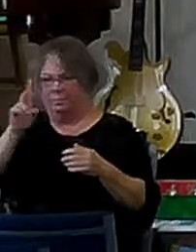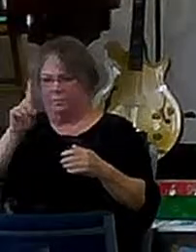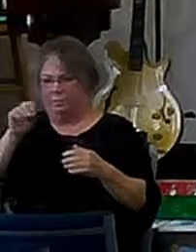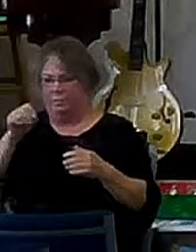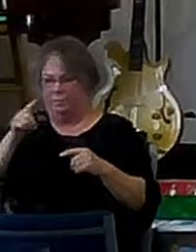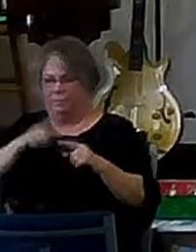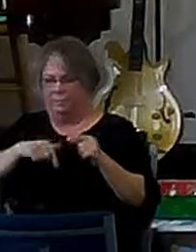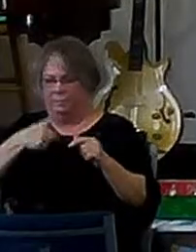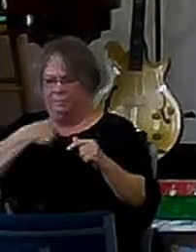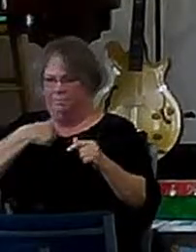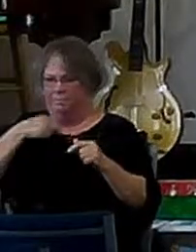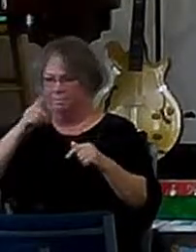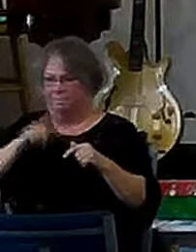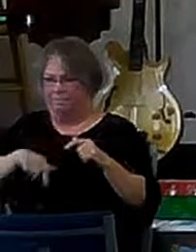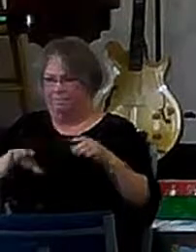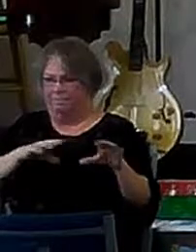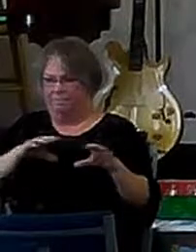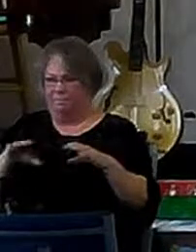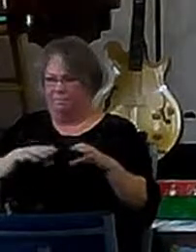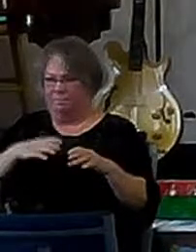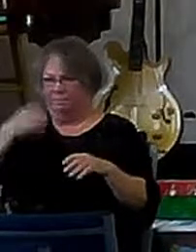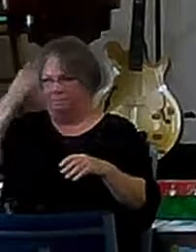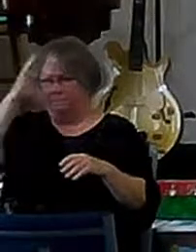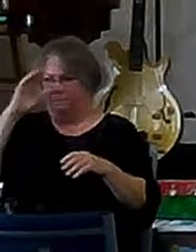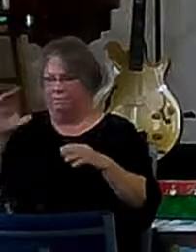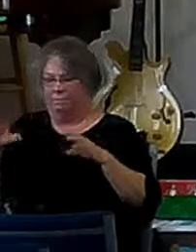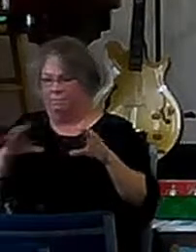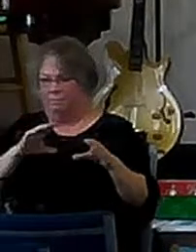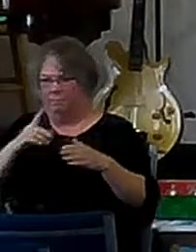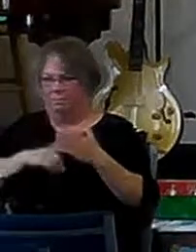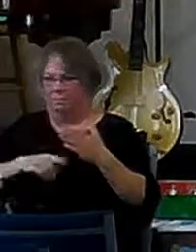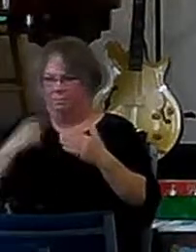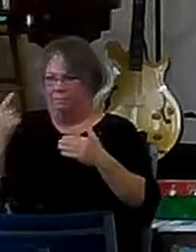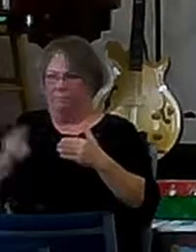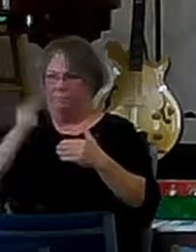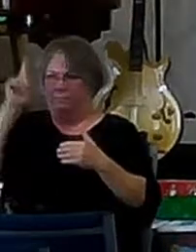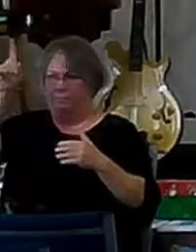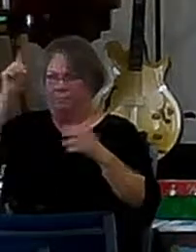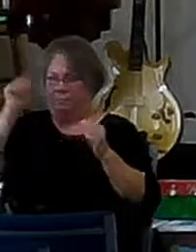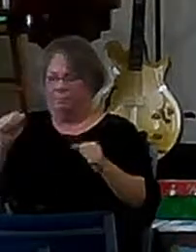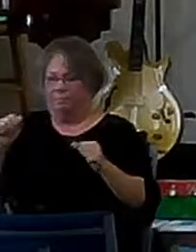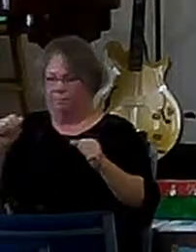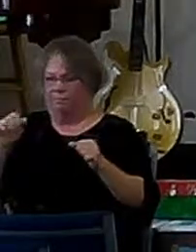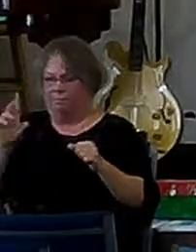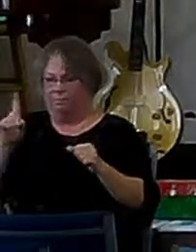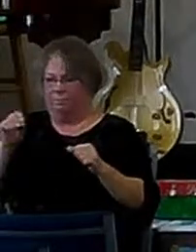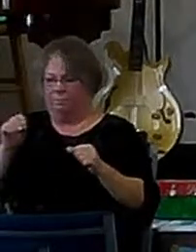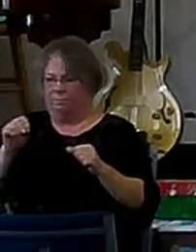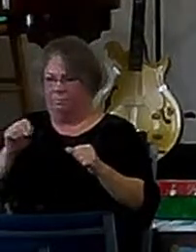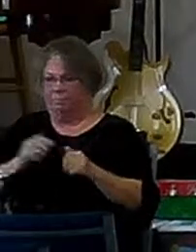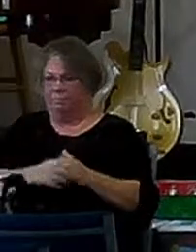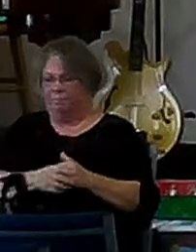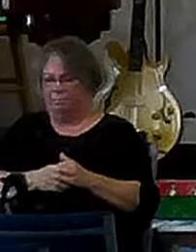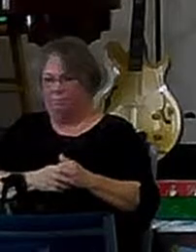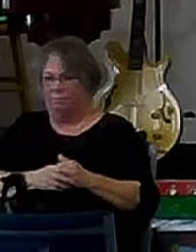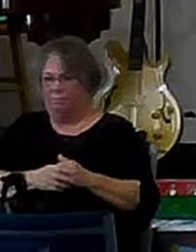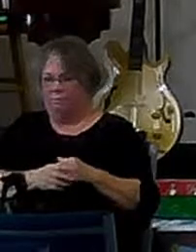I cannot do and what no one else can do. And when you look at yourself, I would assume you say the same